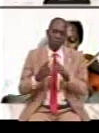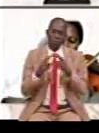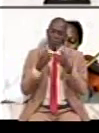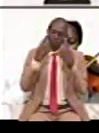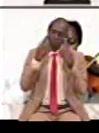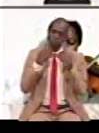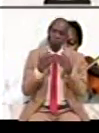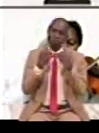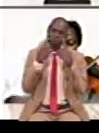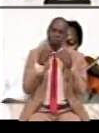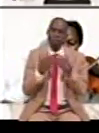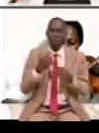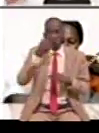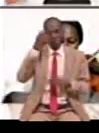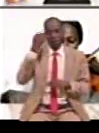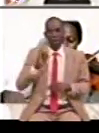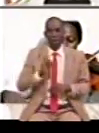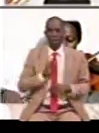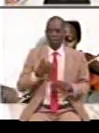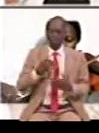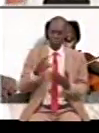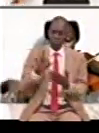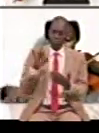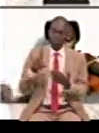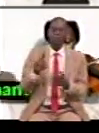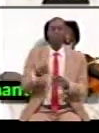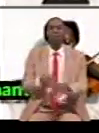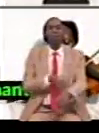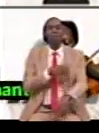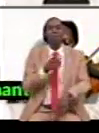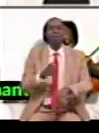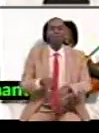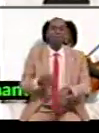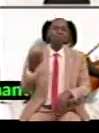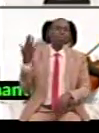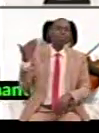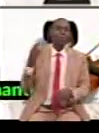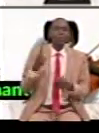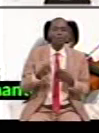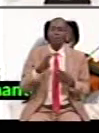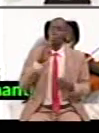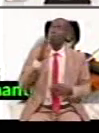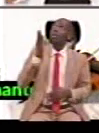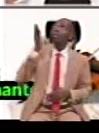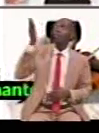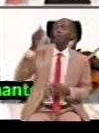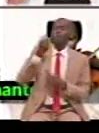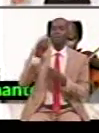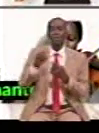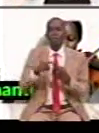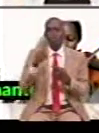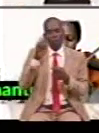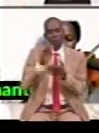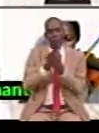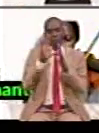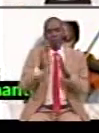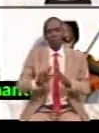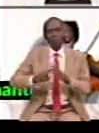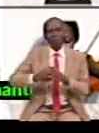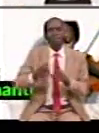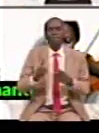flow because I've chosen long ago to be there when the saints start